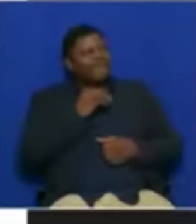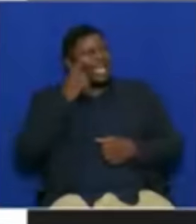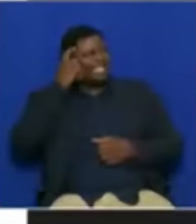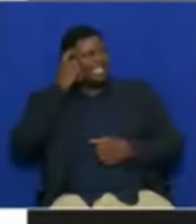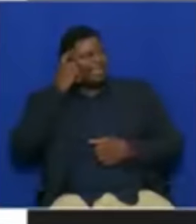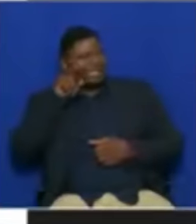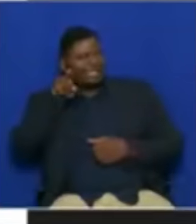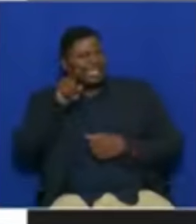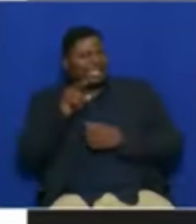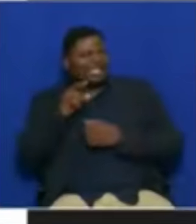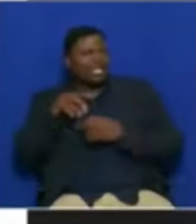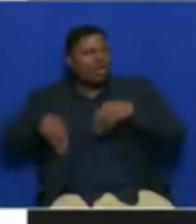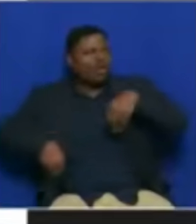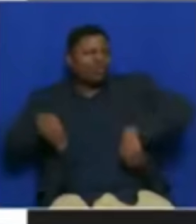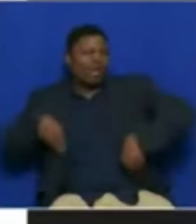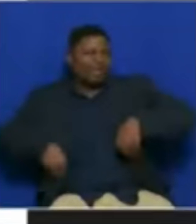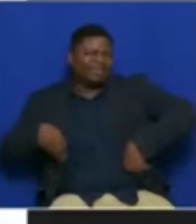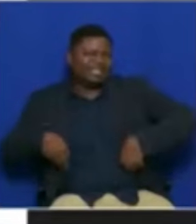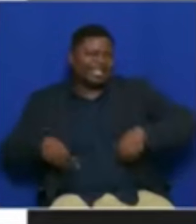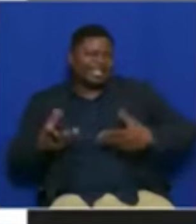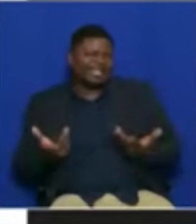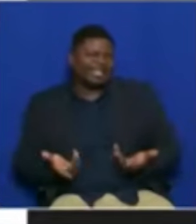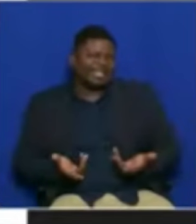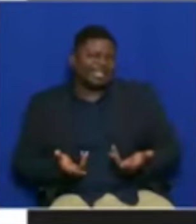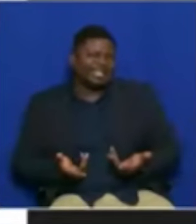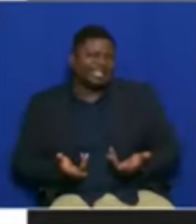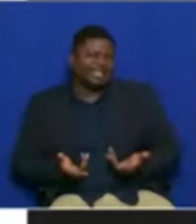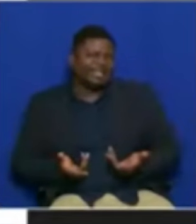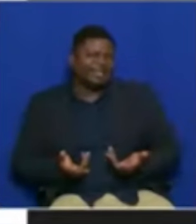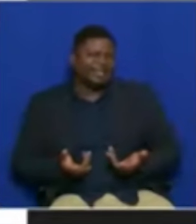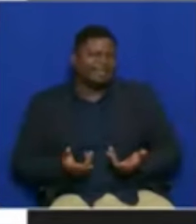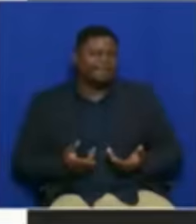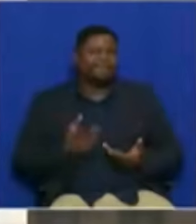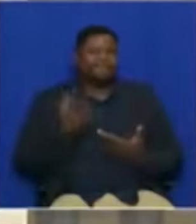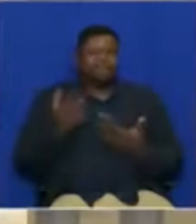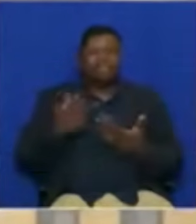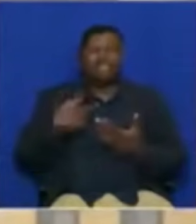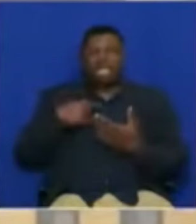the other information that follows through after the